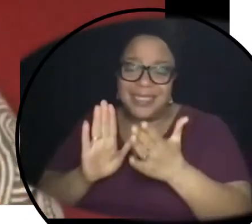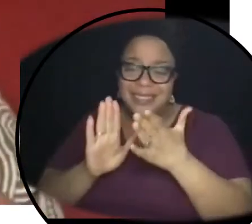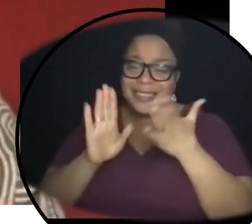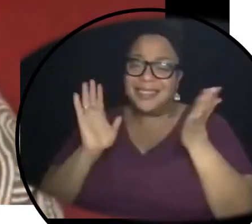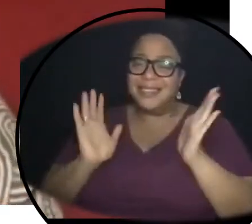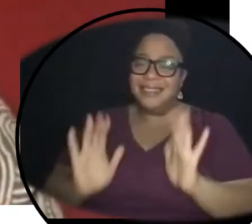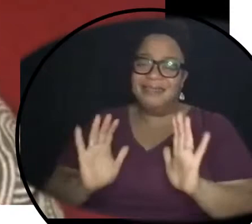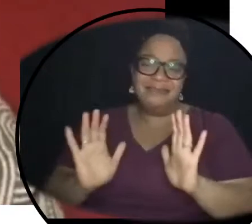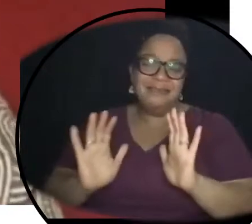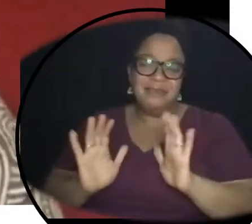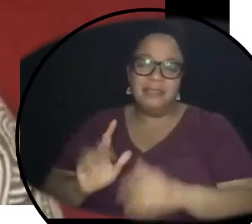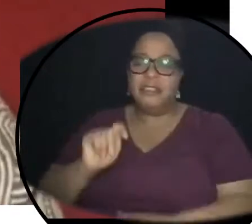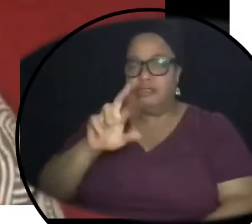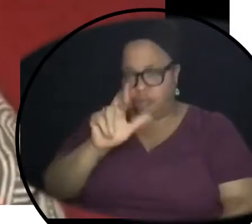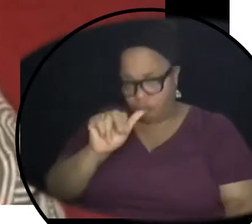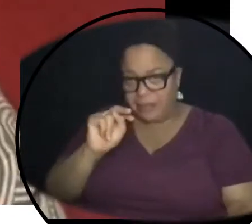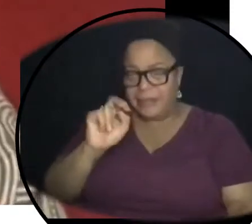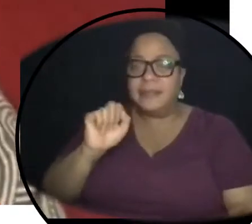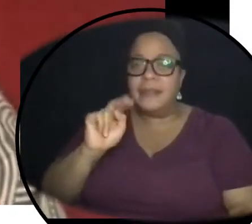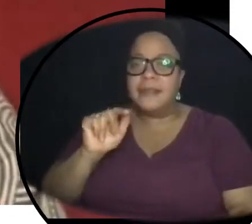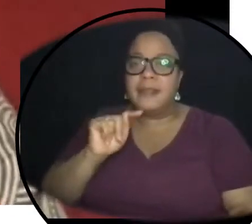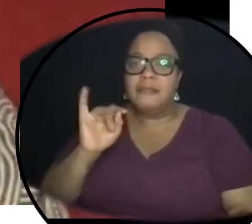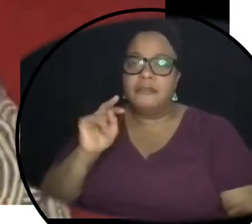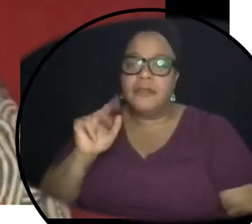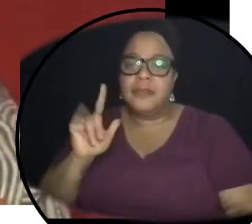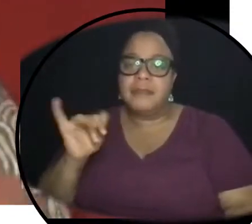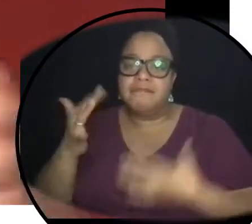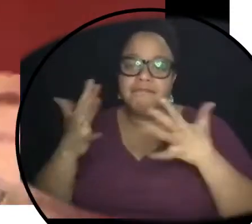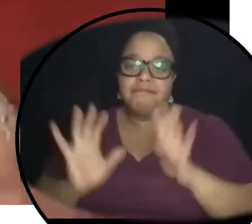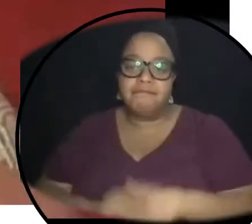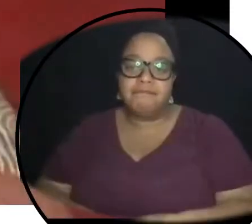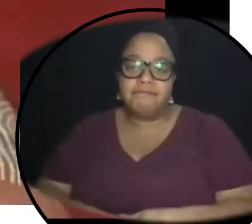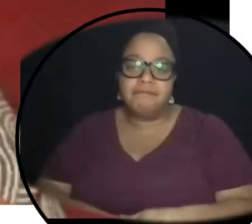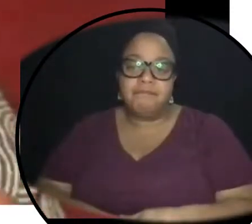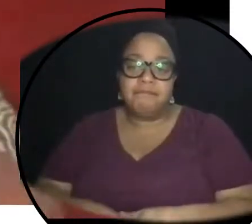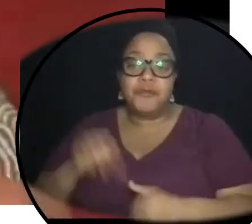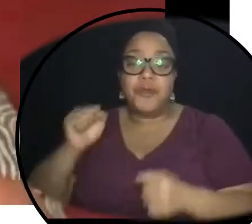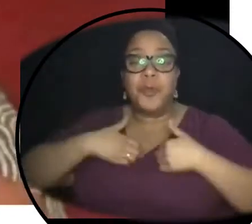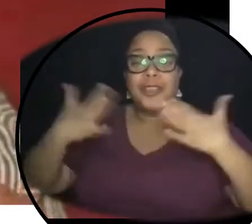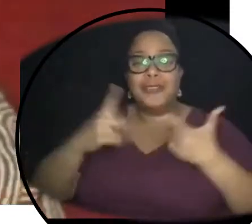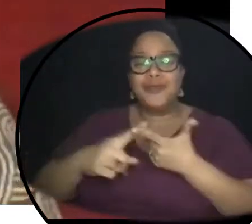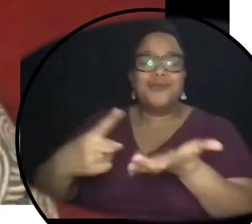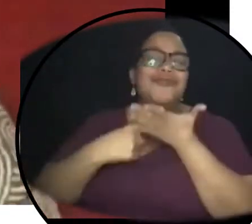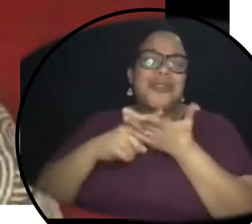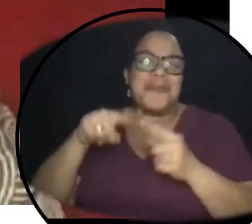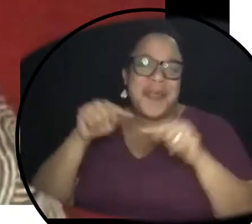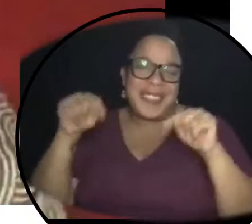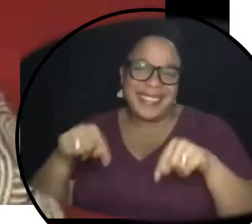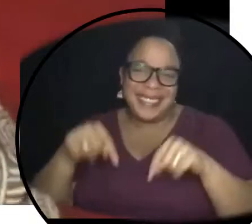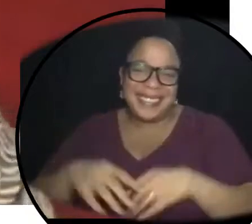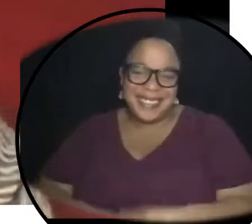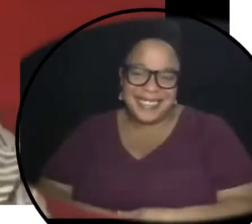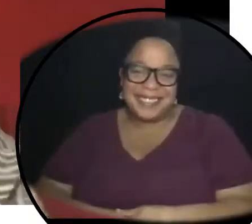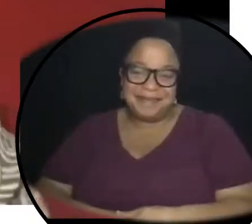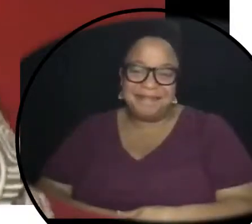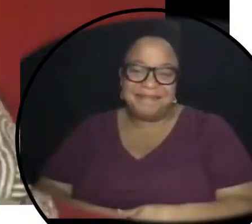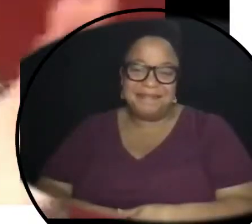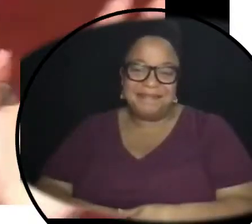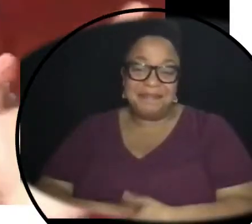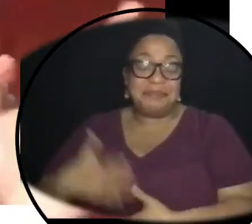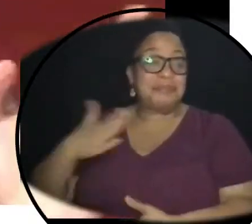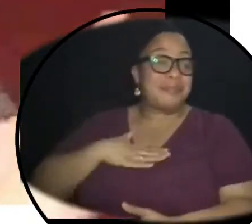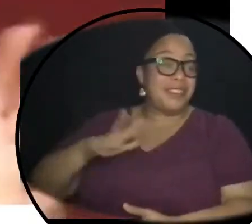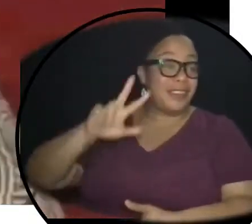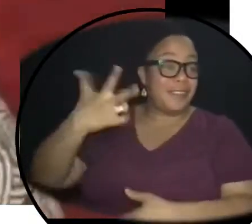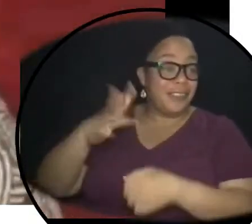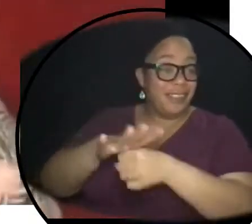and also identify as LGBT. But this is something that will be the topic of my next film. So maybe we